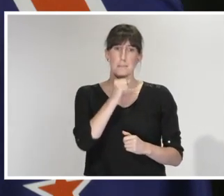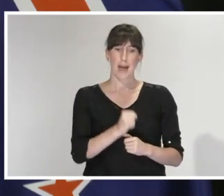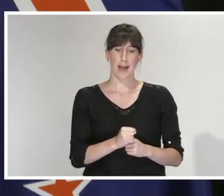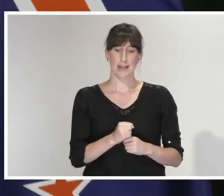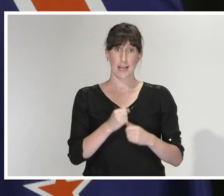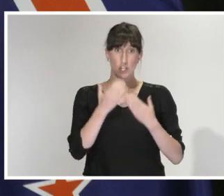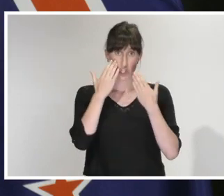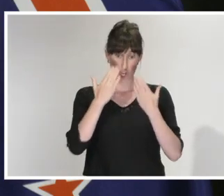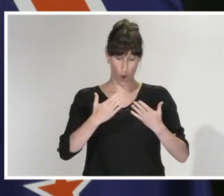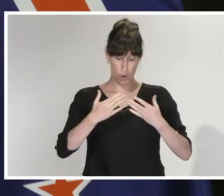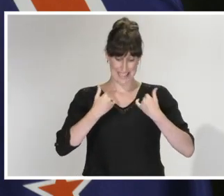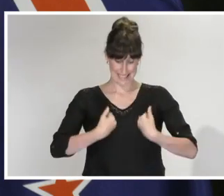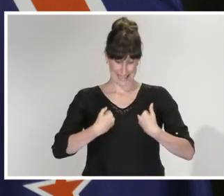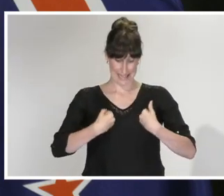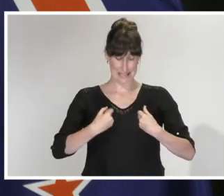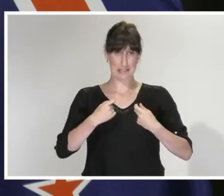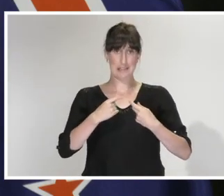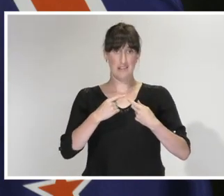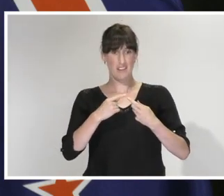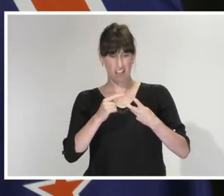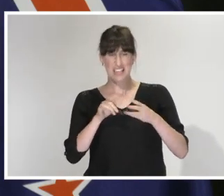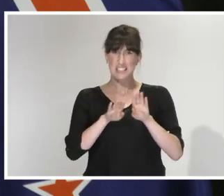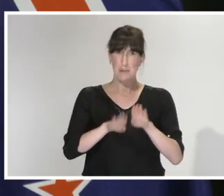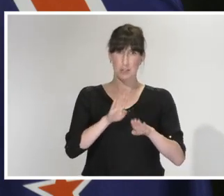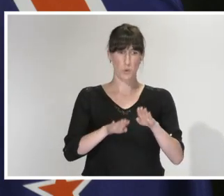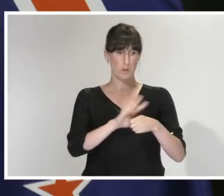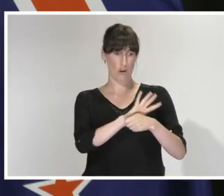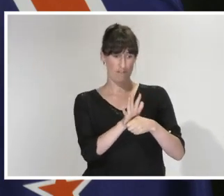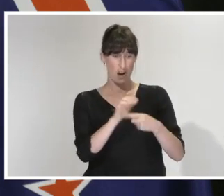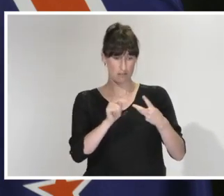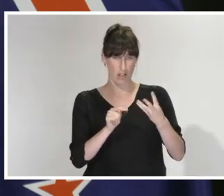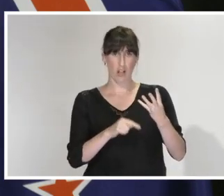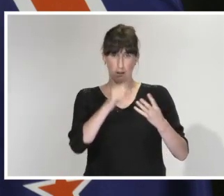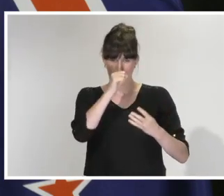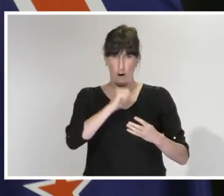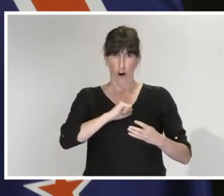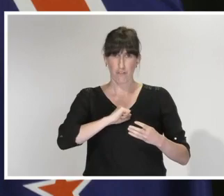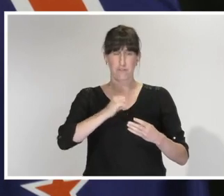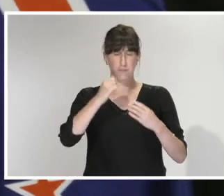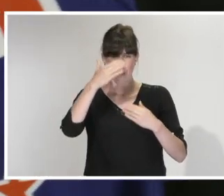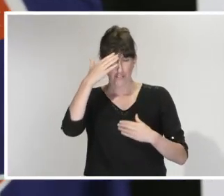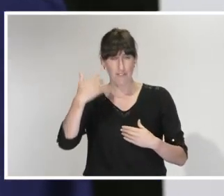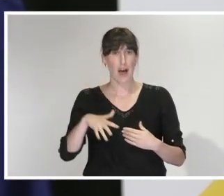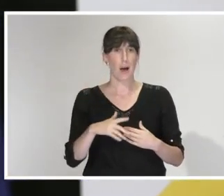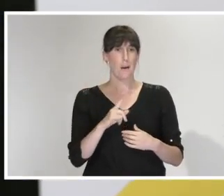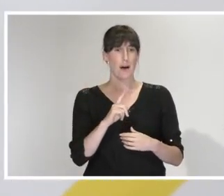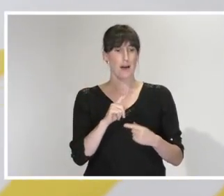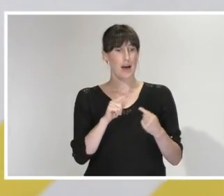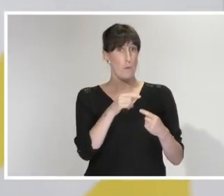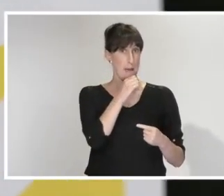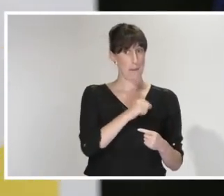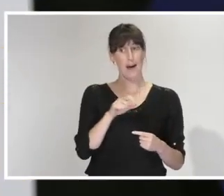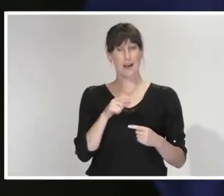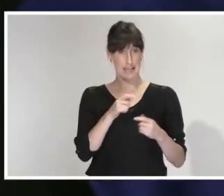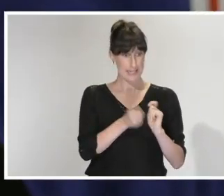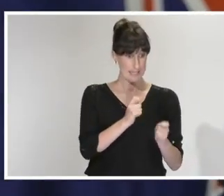tested, but his wife was refused a test. Should she have been refused a test? If she was not symptomatic, then even under the